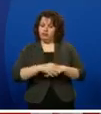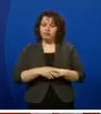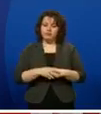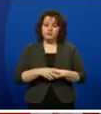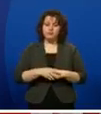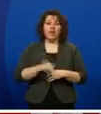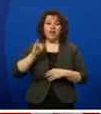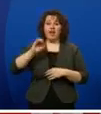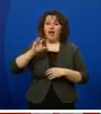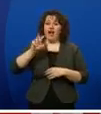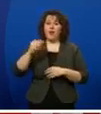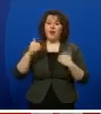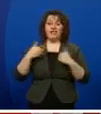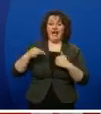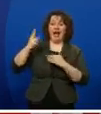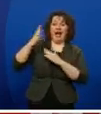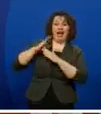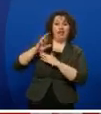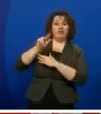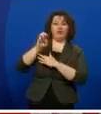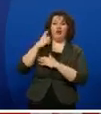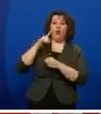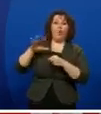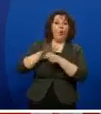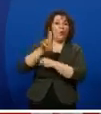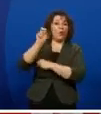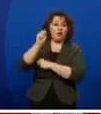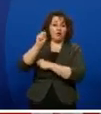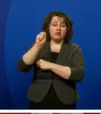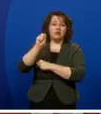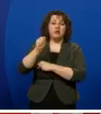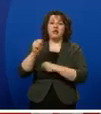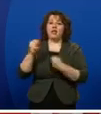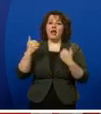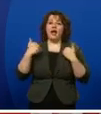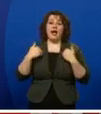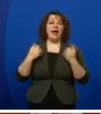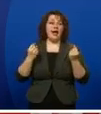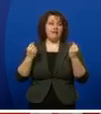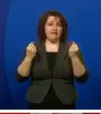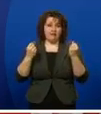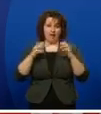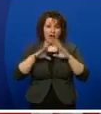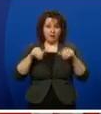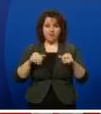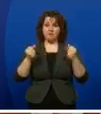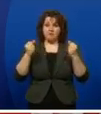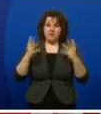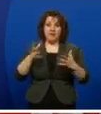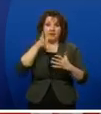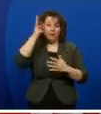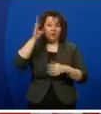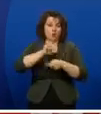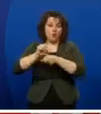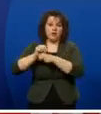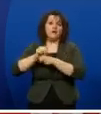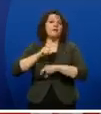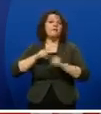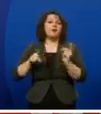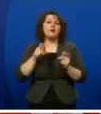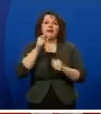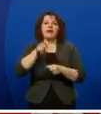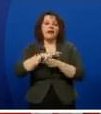highest rate in the entire country with households of all parents working, we also face a shortage